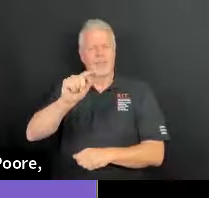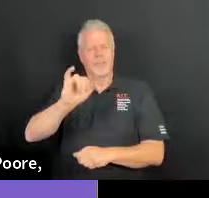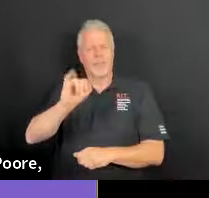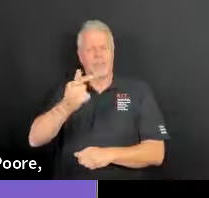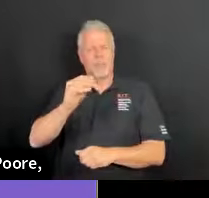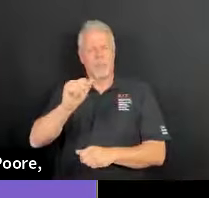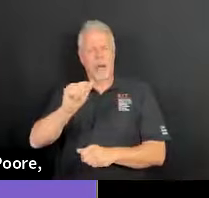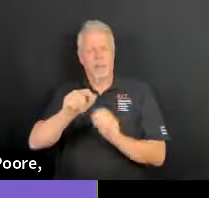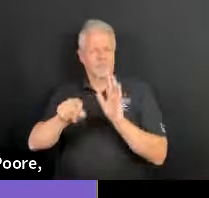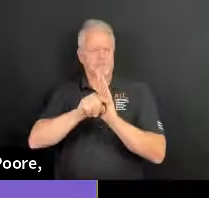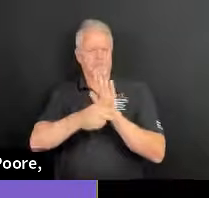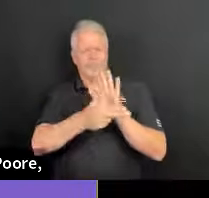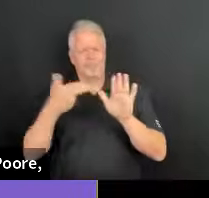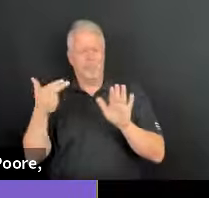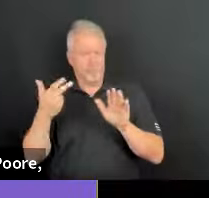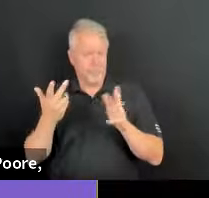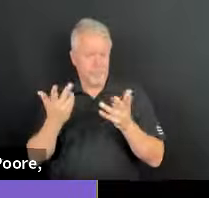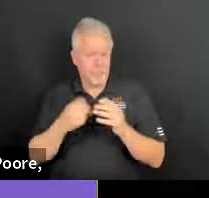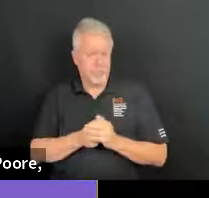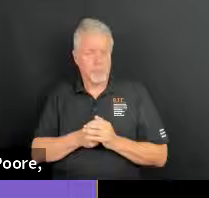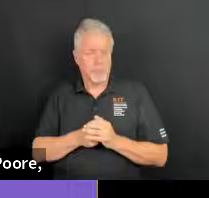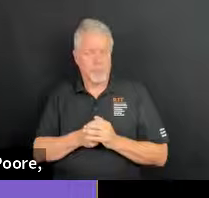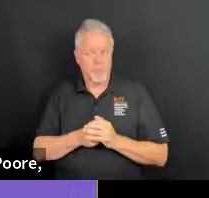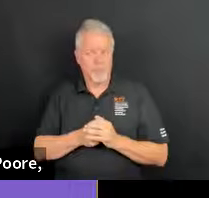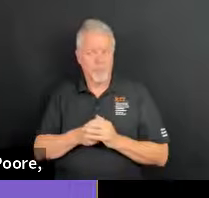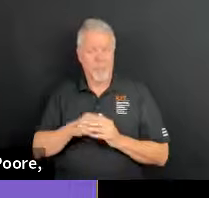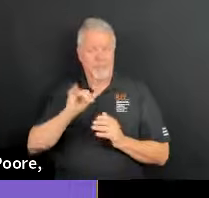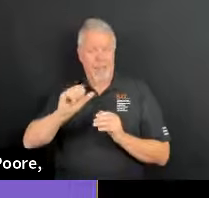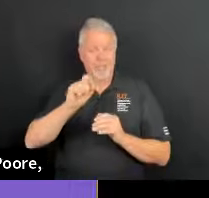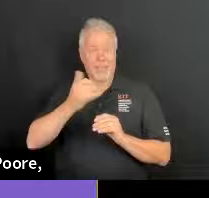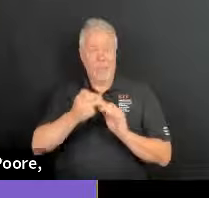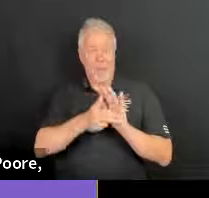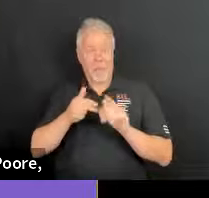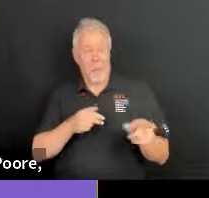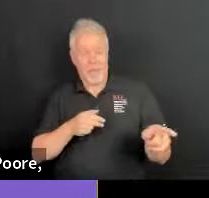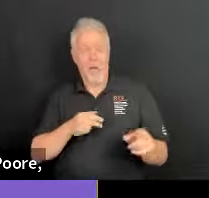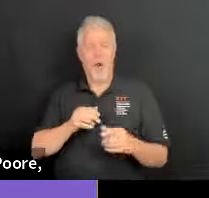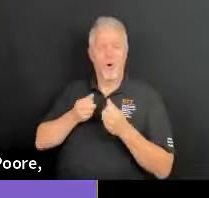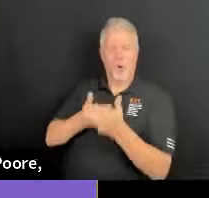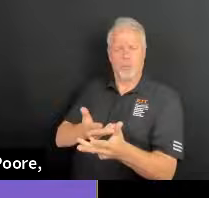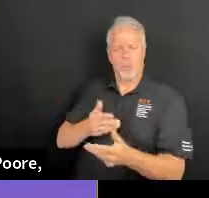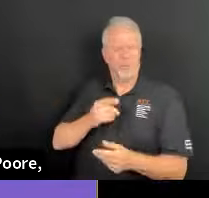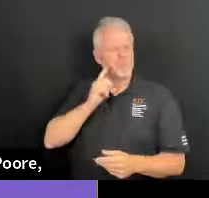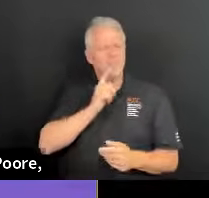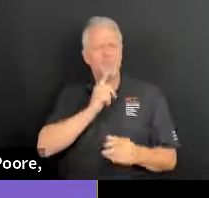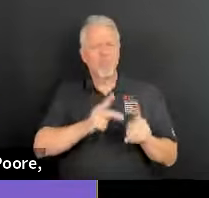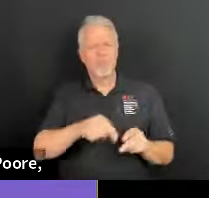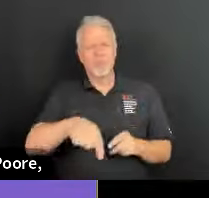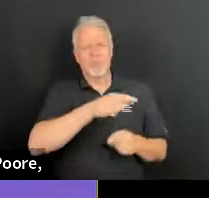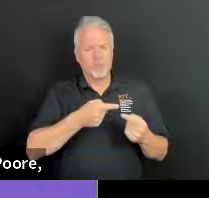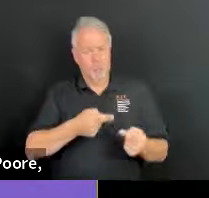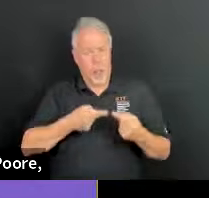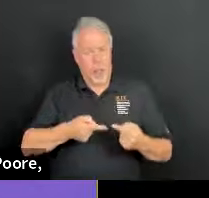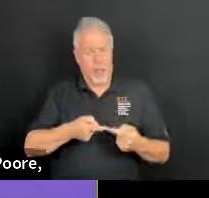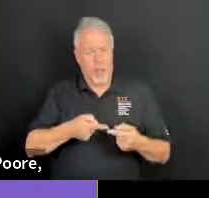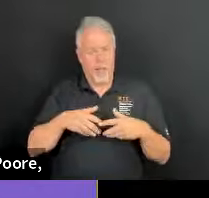information. We really need to have it opened up, the information open to us. And we need to understand that